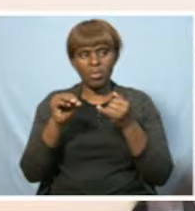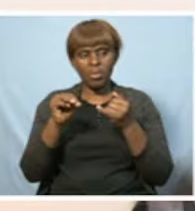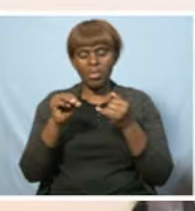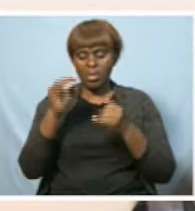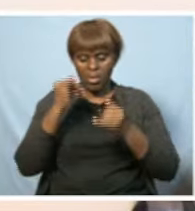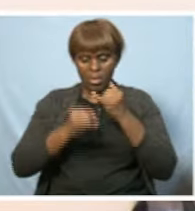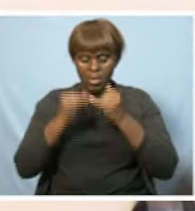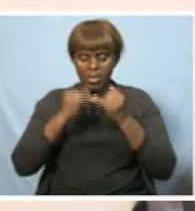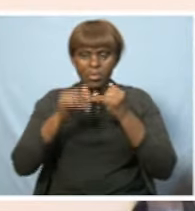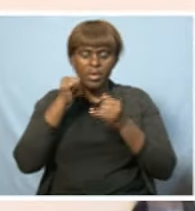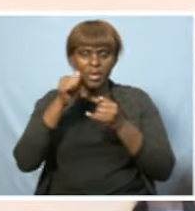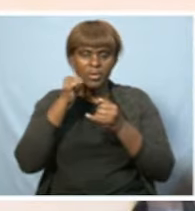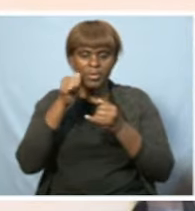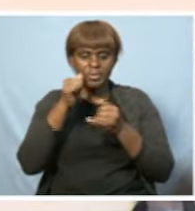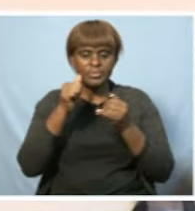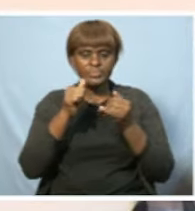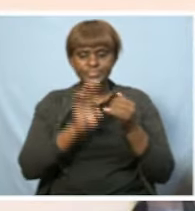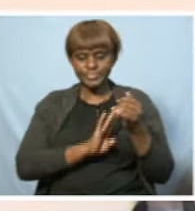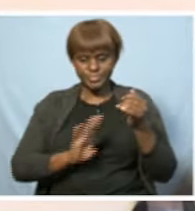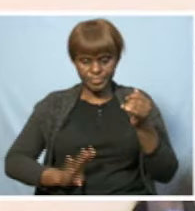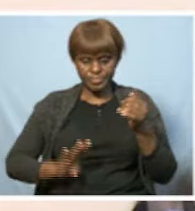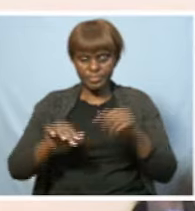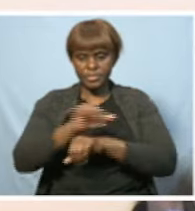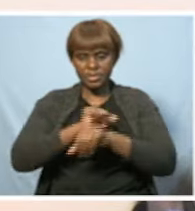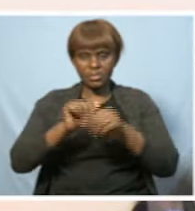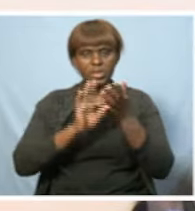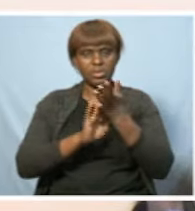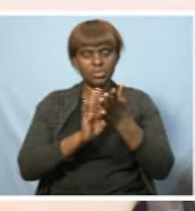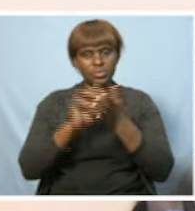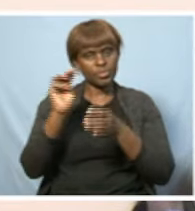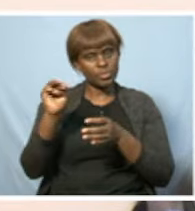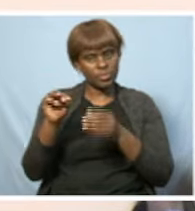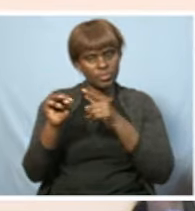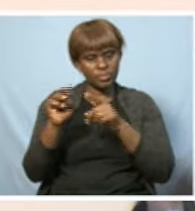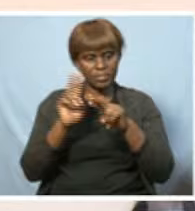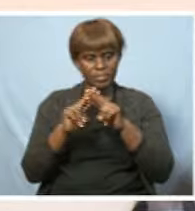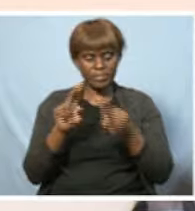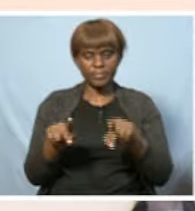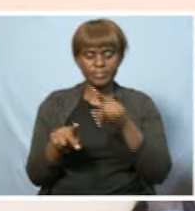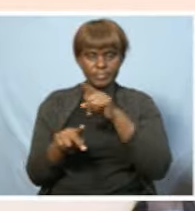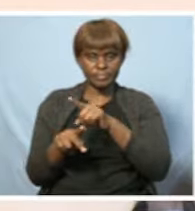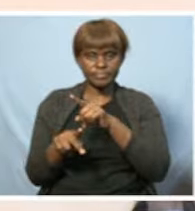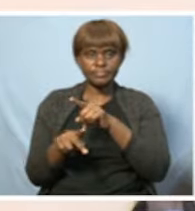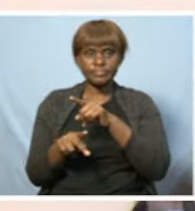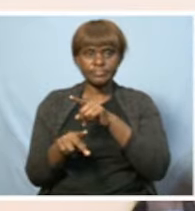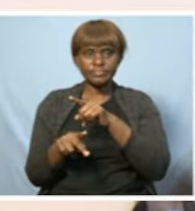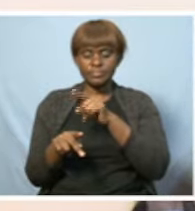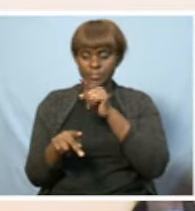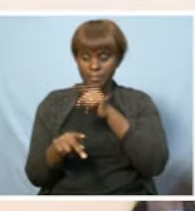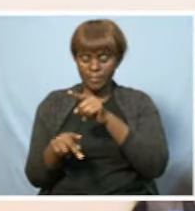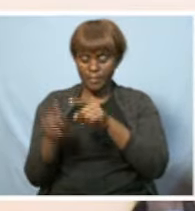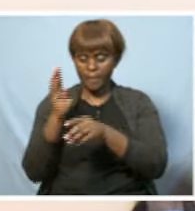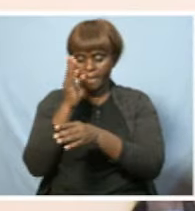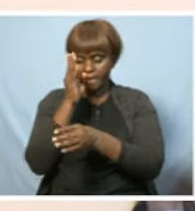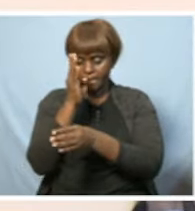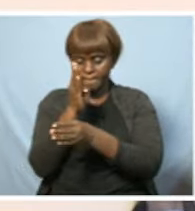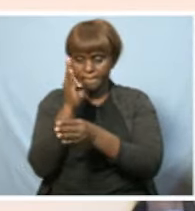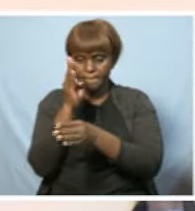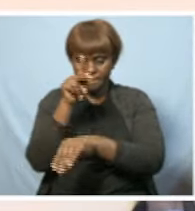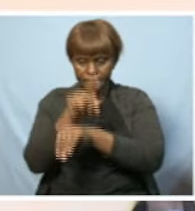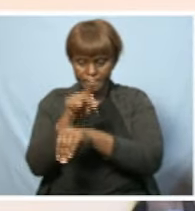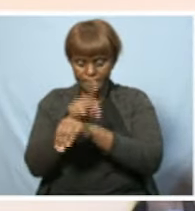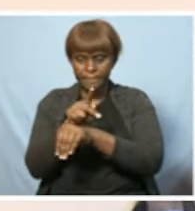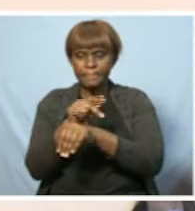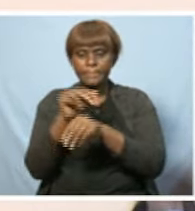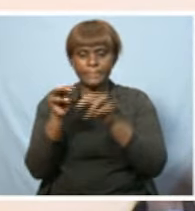of girls dormitory at Mtumbata Secondary School. Chair, the contract was affected by the inability of management